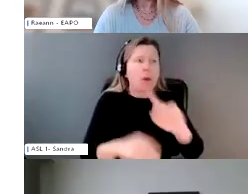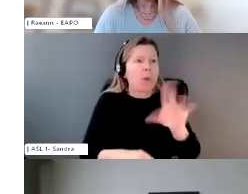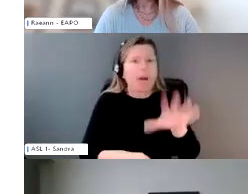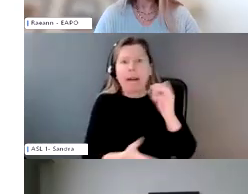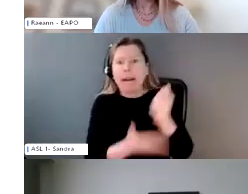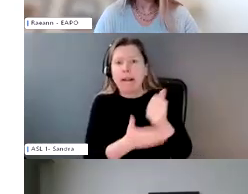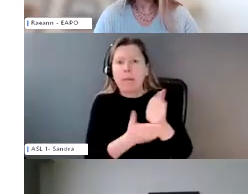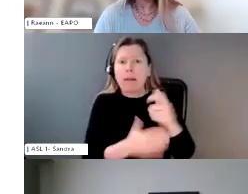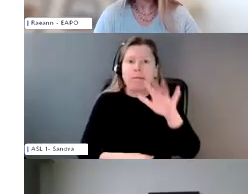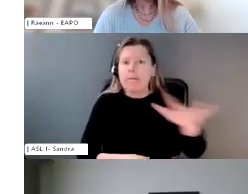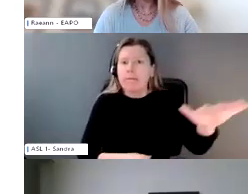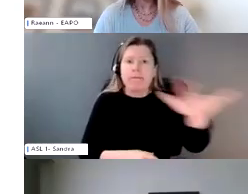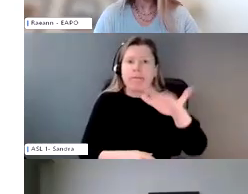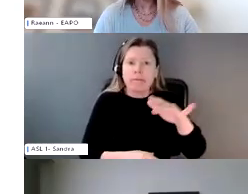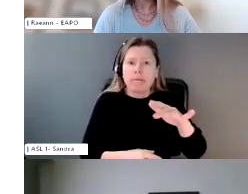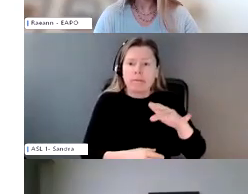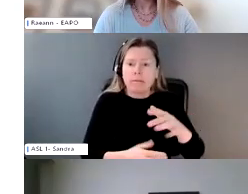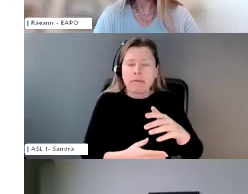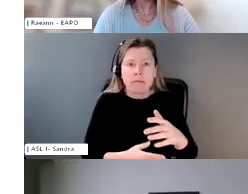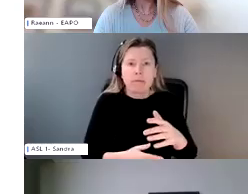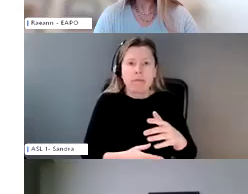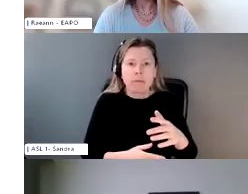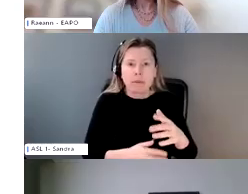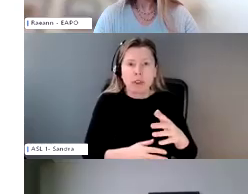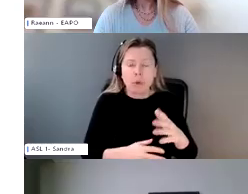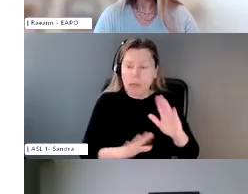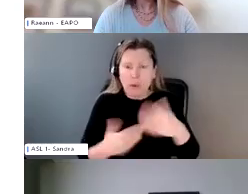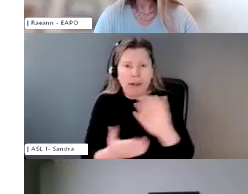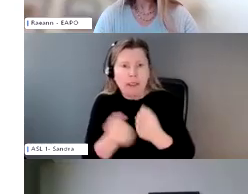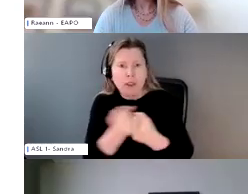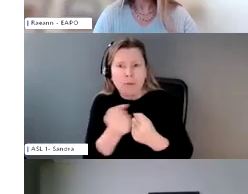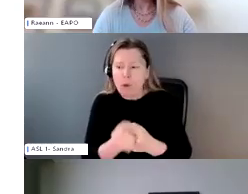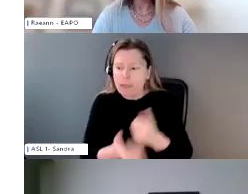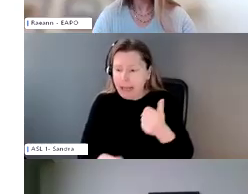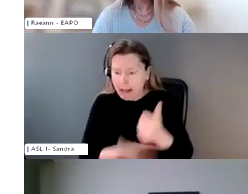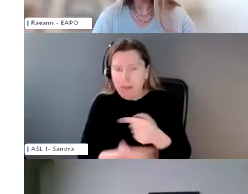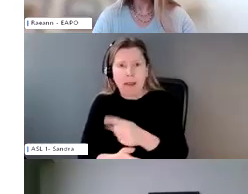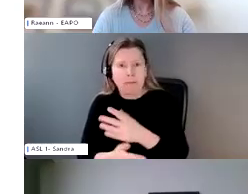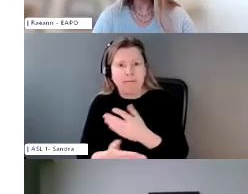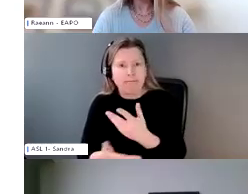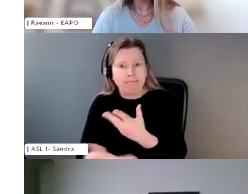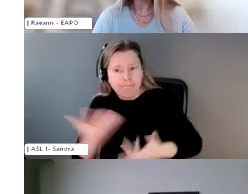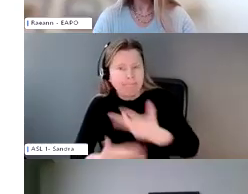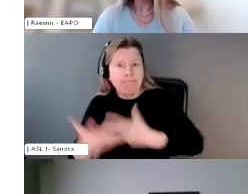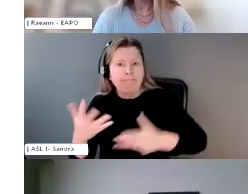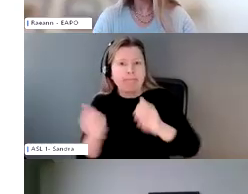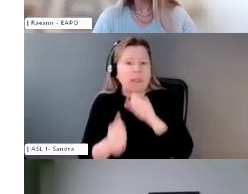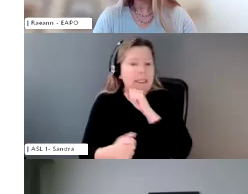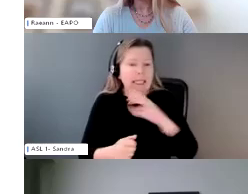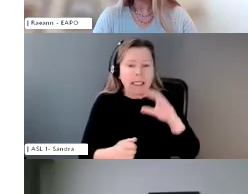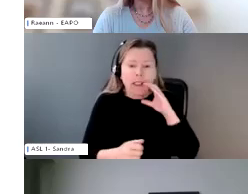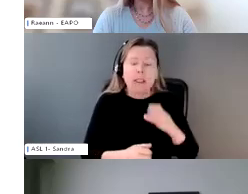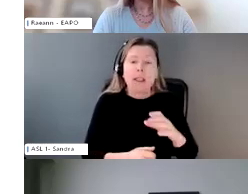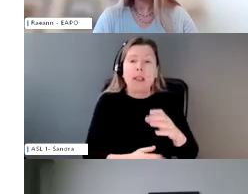and enhance their abilities to support older adults in the community. The strategy is funded through the Ontario government under the Ministry